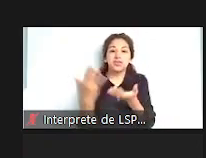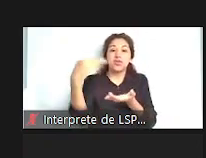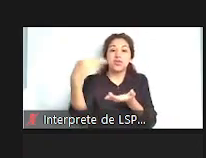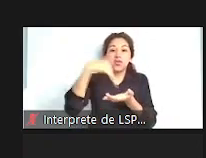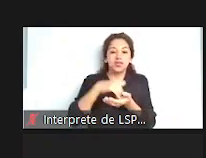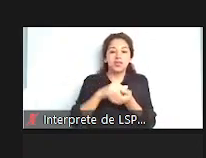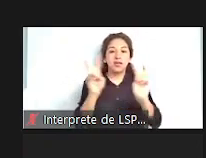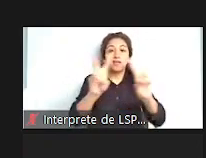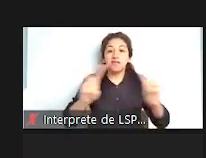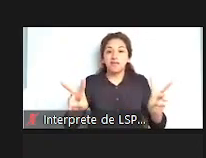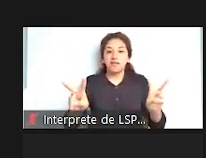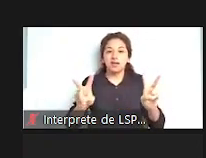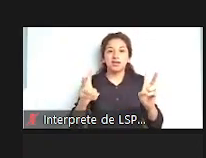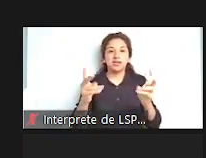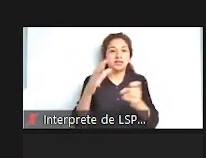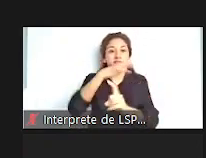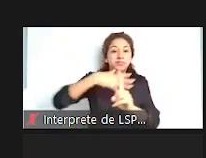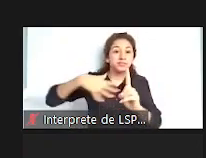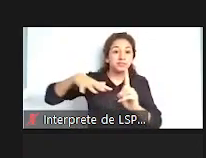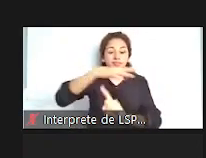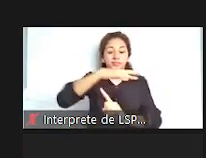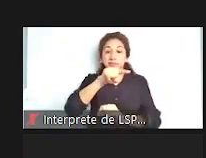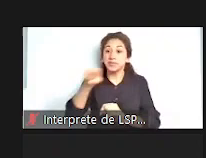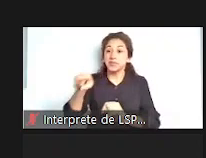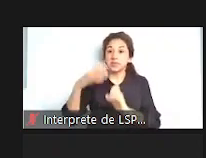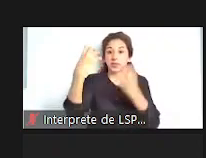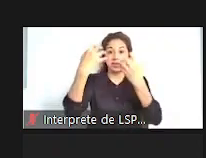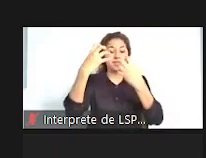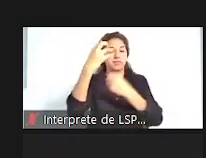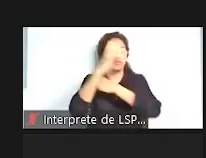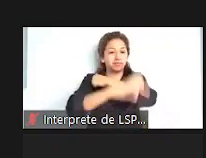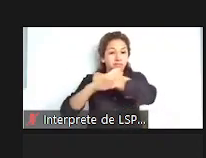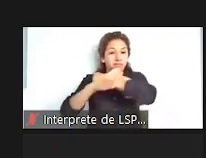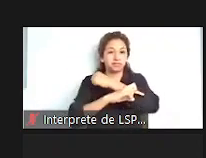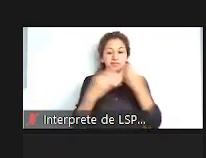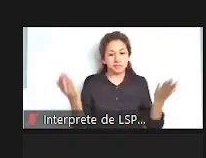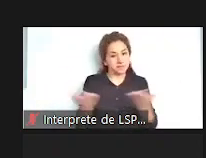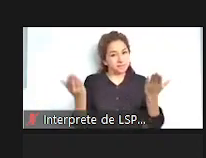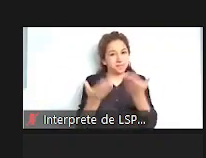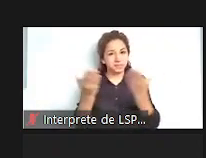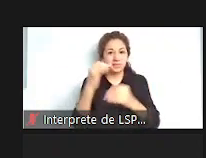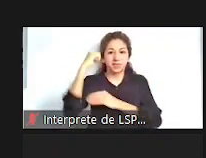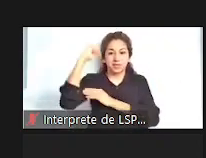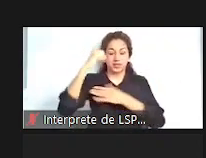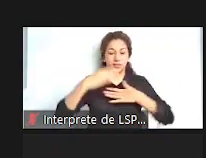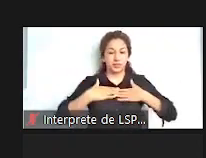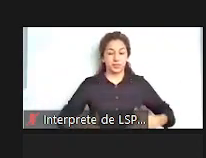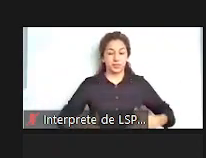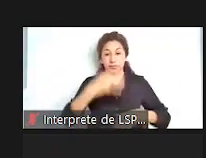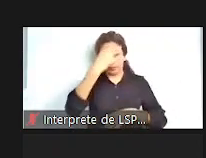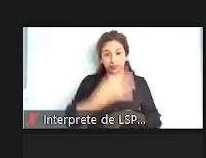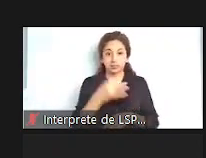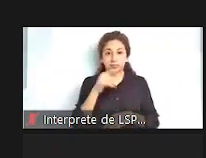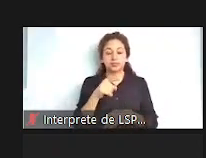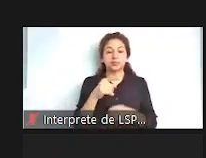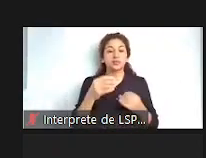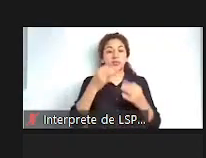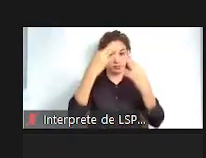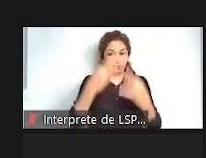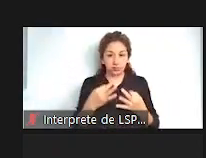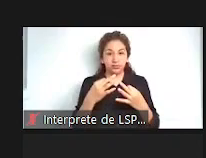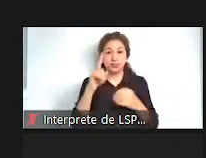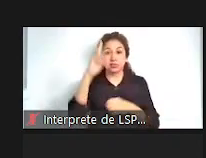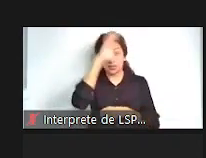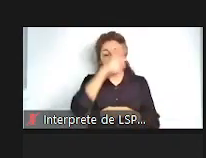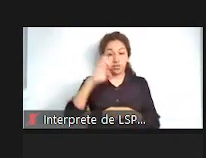cooperation ecological cooperation and from those countries that promote human rights and business so we're looking at an economic